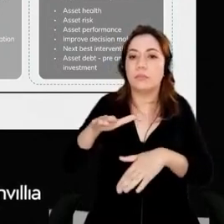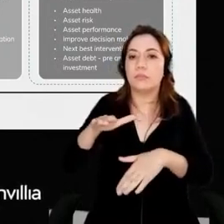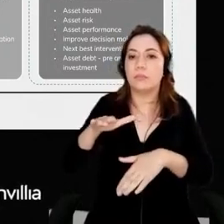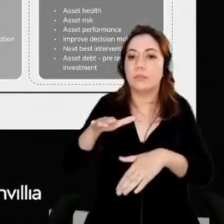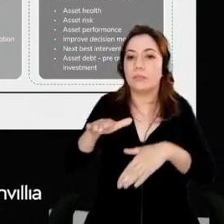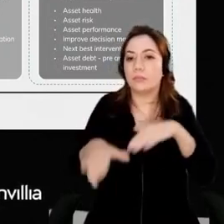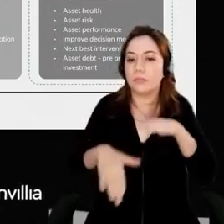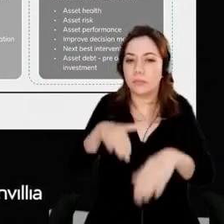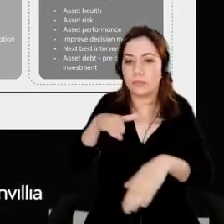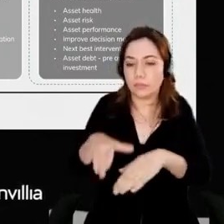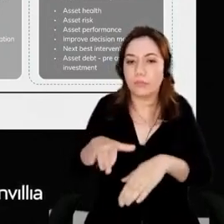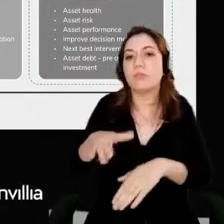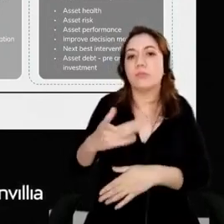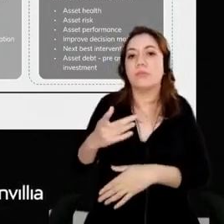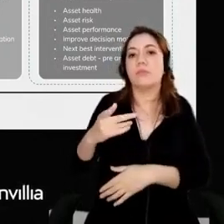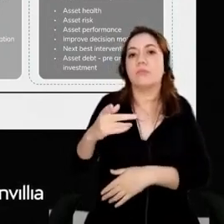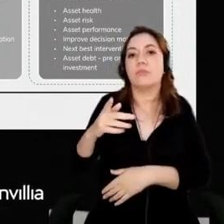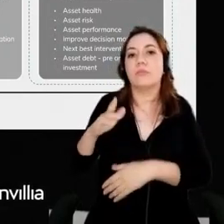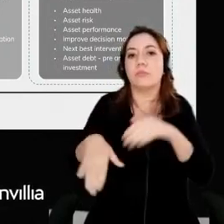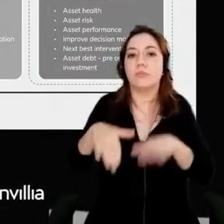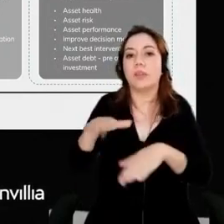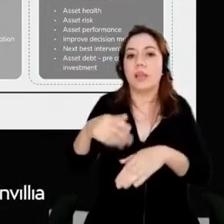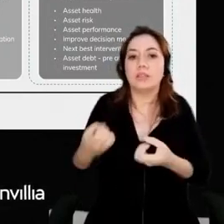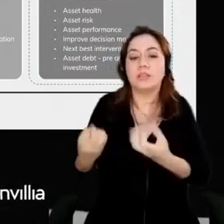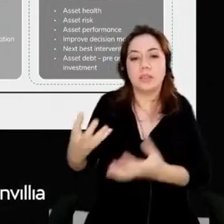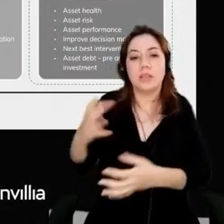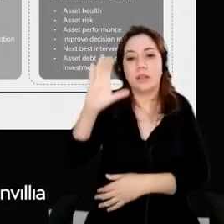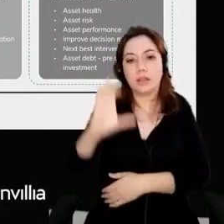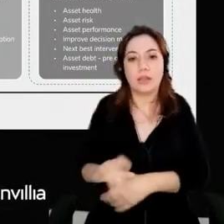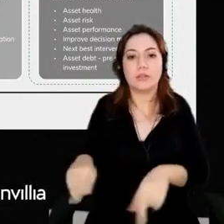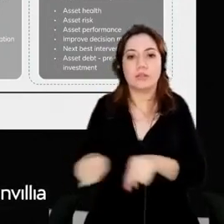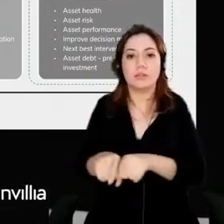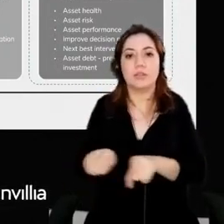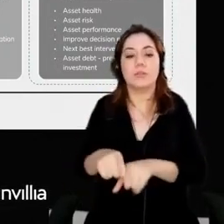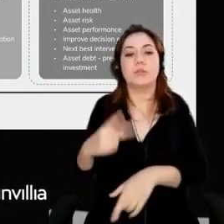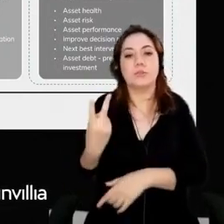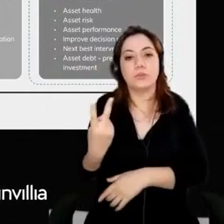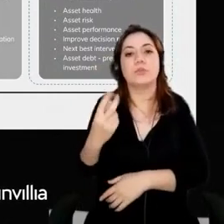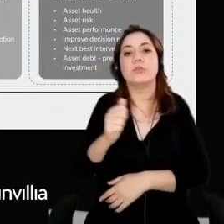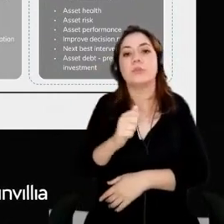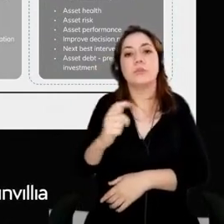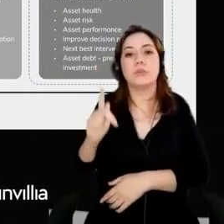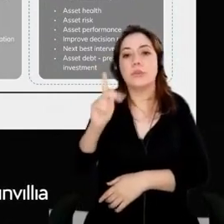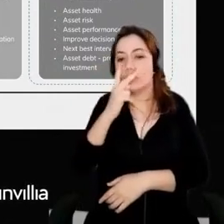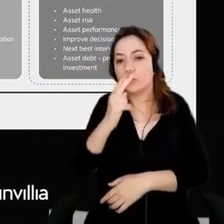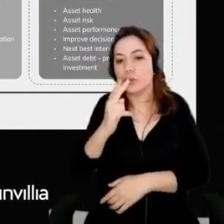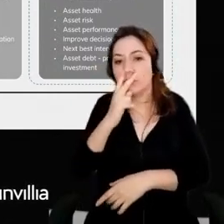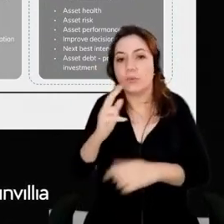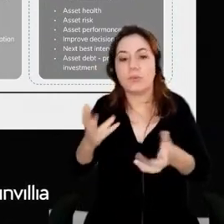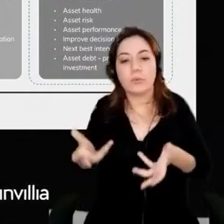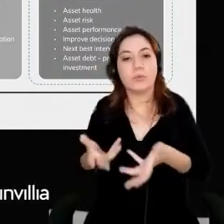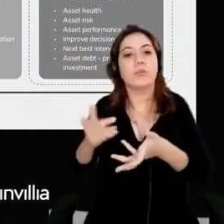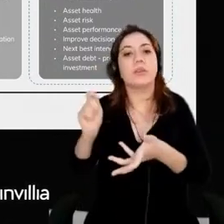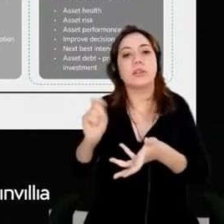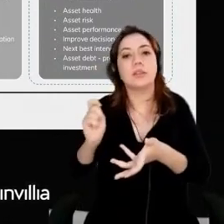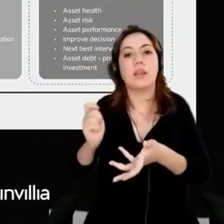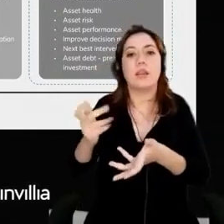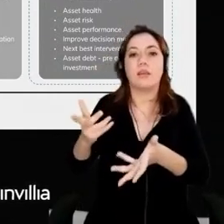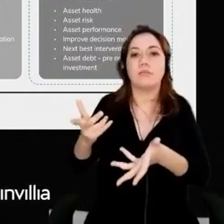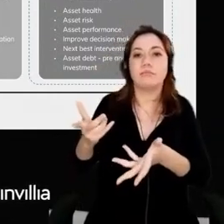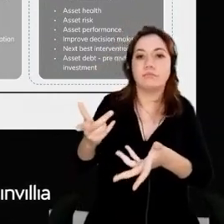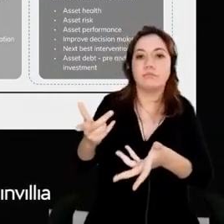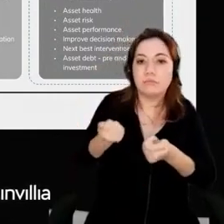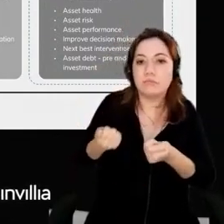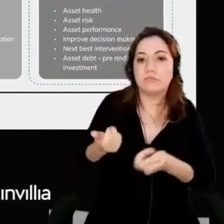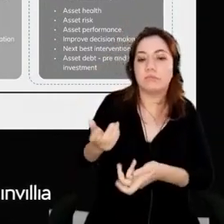to applications that you can leverage to be able to optimize, you know, how you're deploying your capital. So let